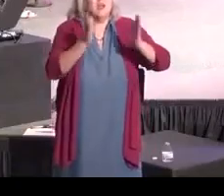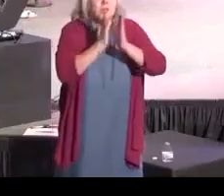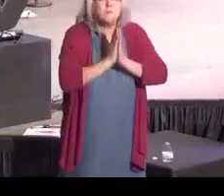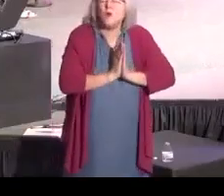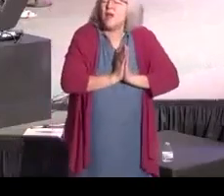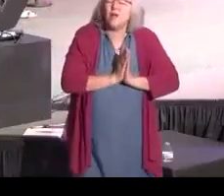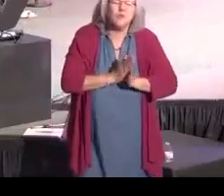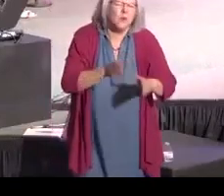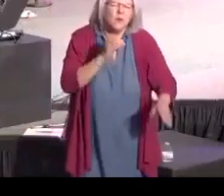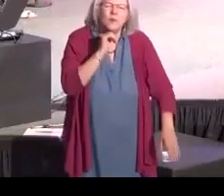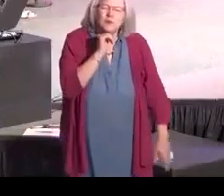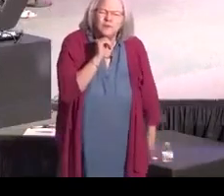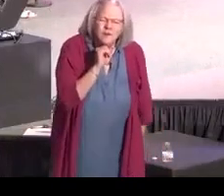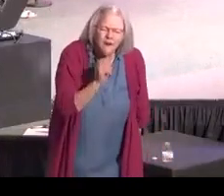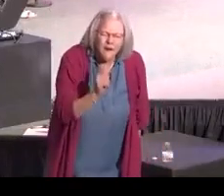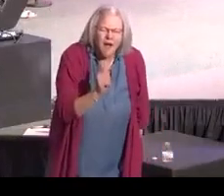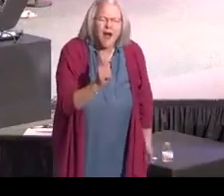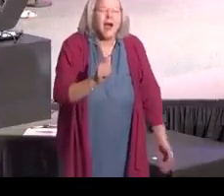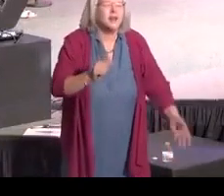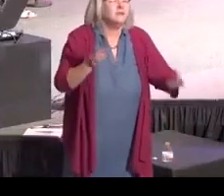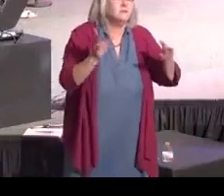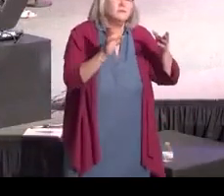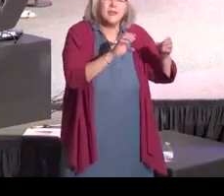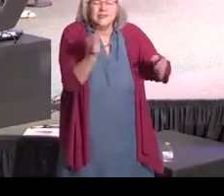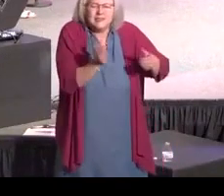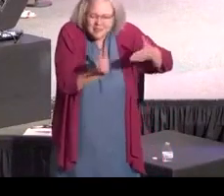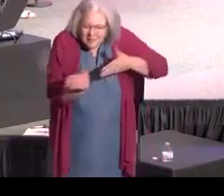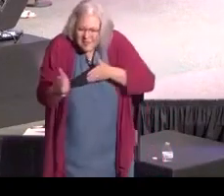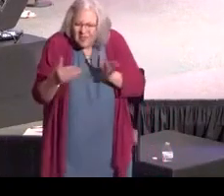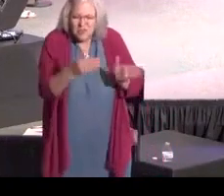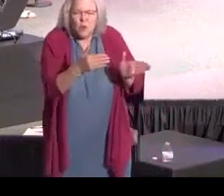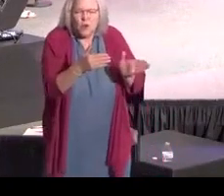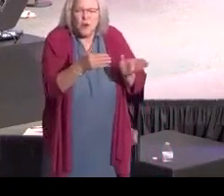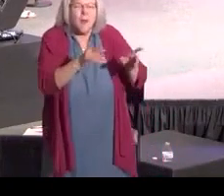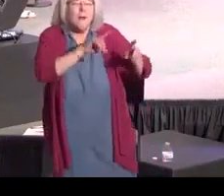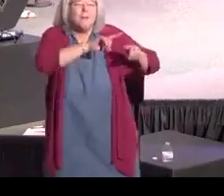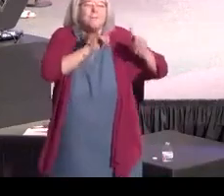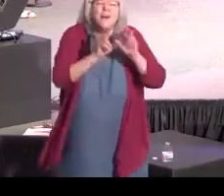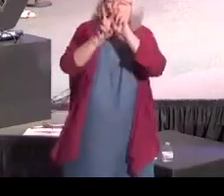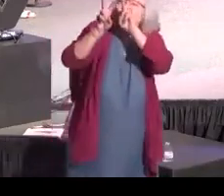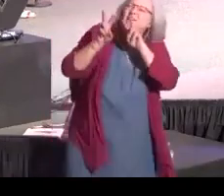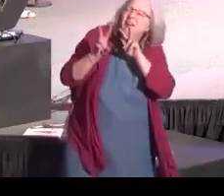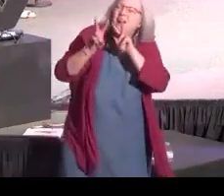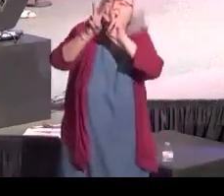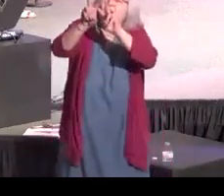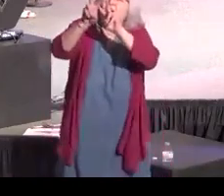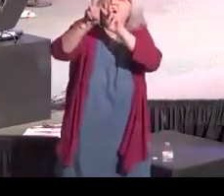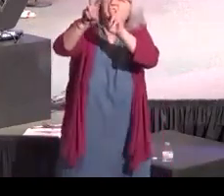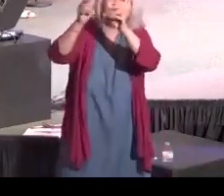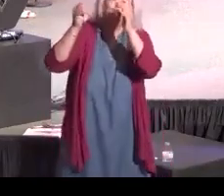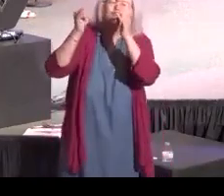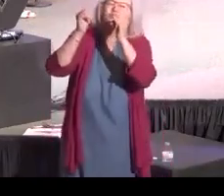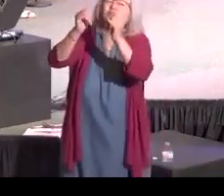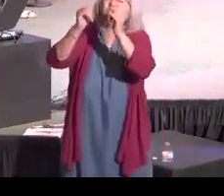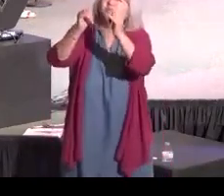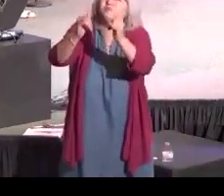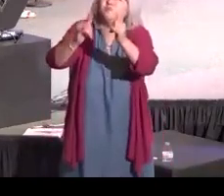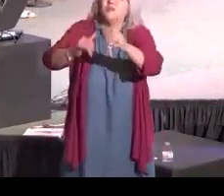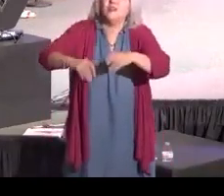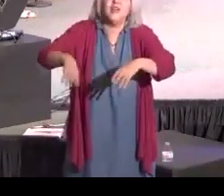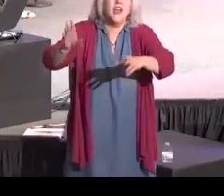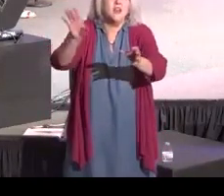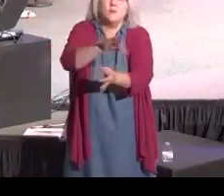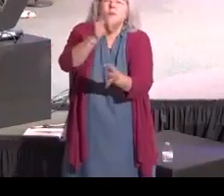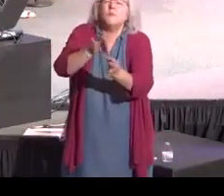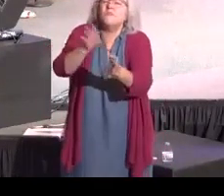would not be distracted, that we would keep our eyes on you, the author, the finisher, the perfecter of our